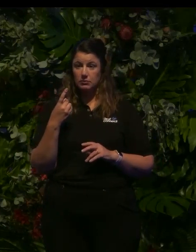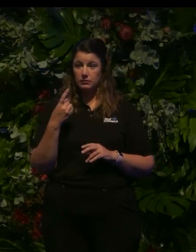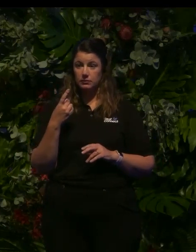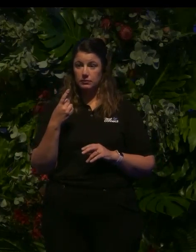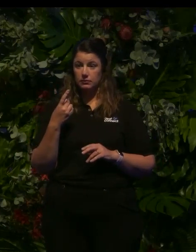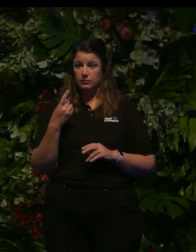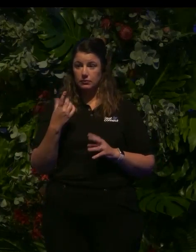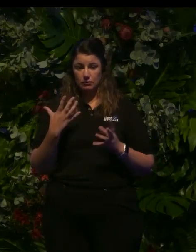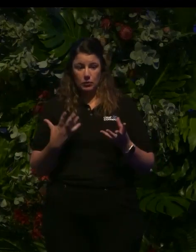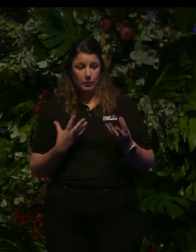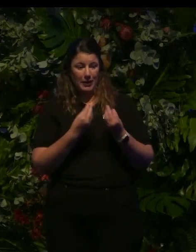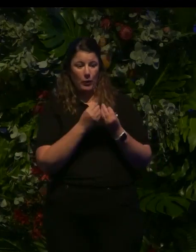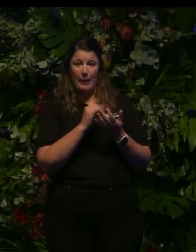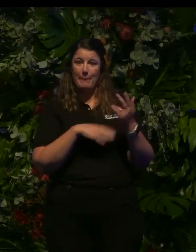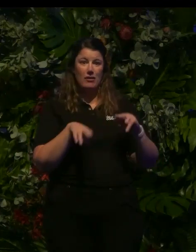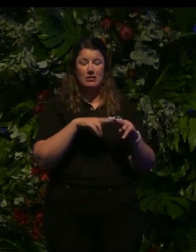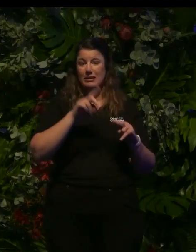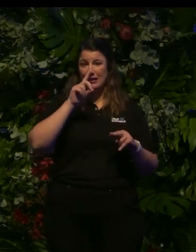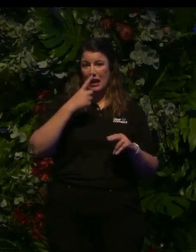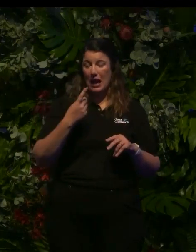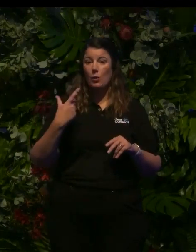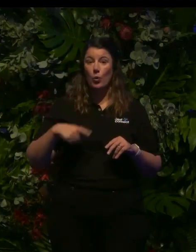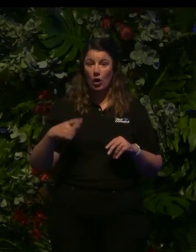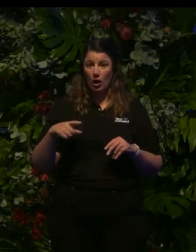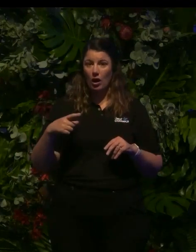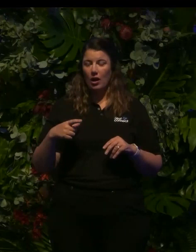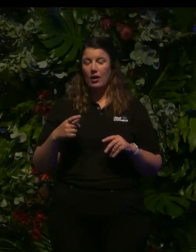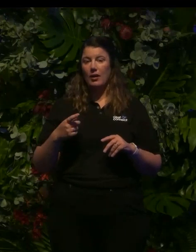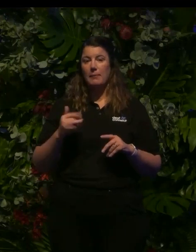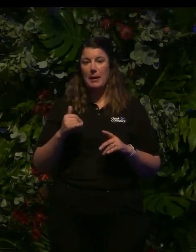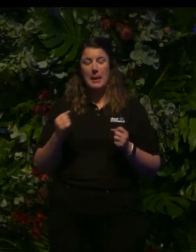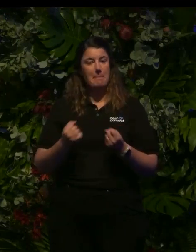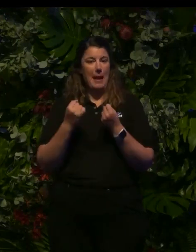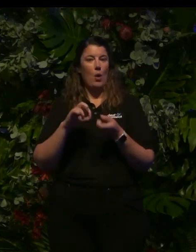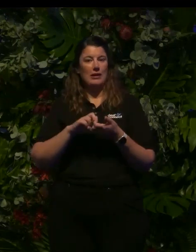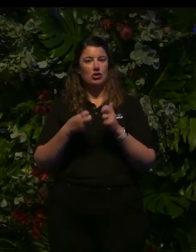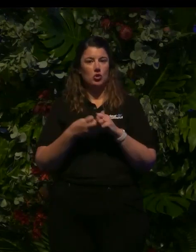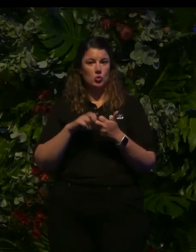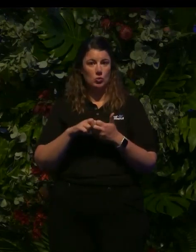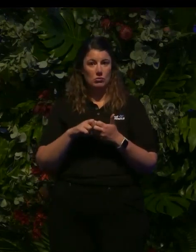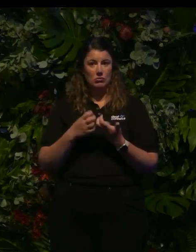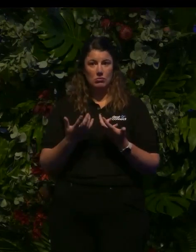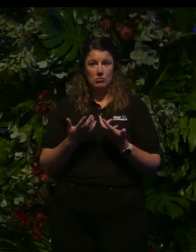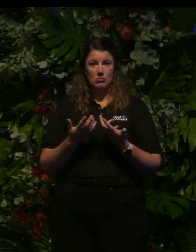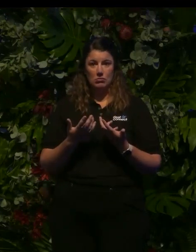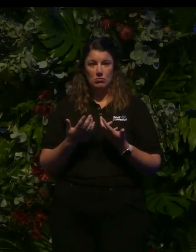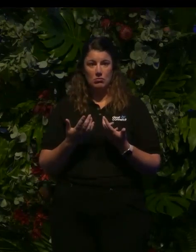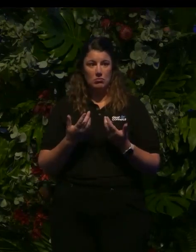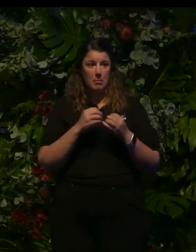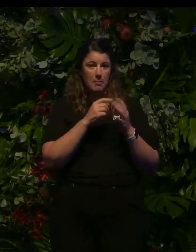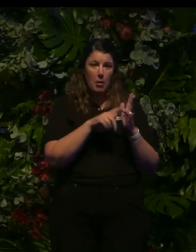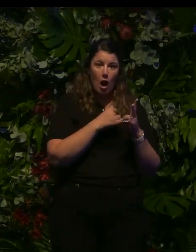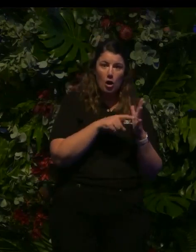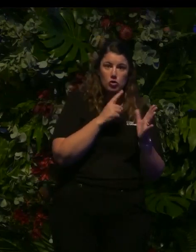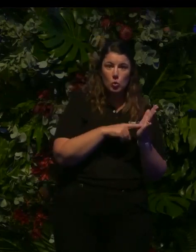to be with their parents because maybe there was a power issue with the biological and the social, and